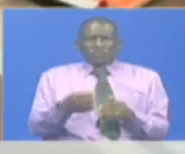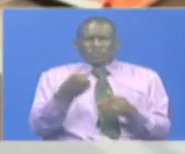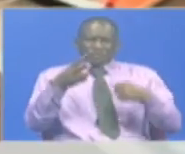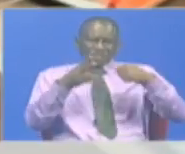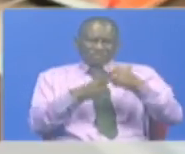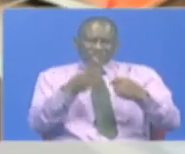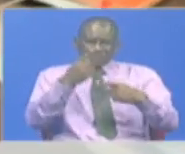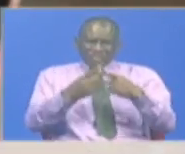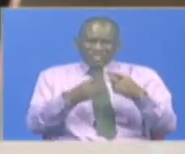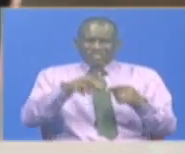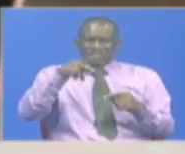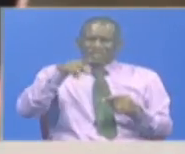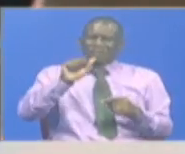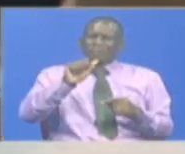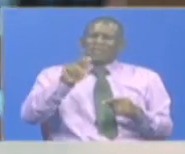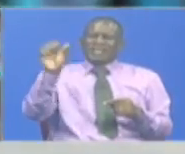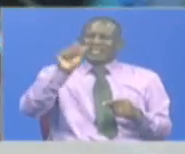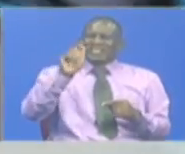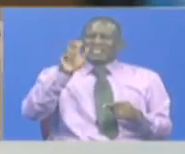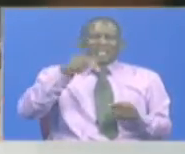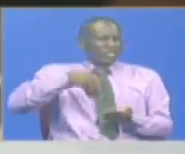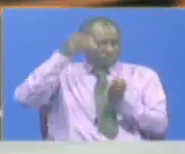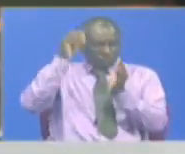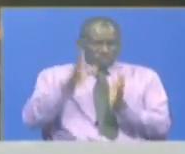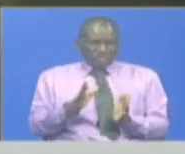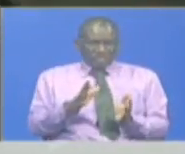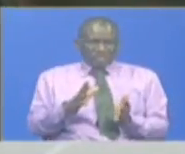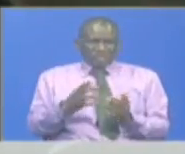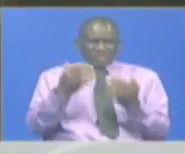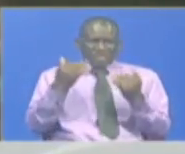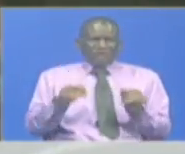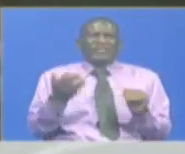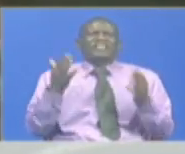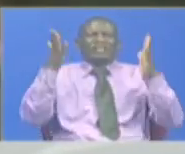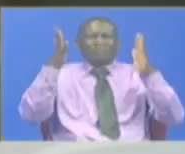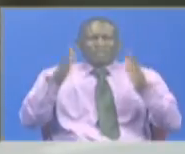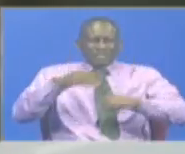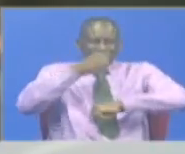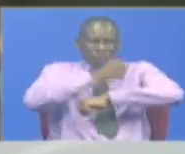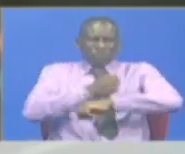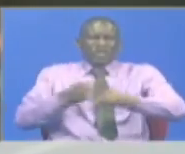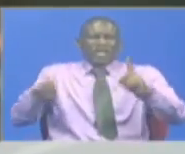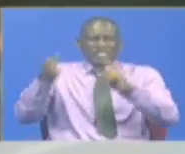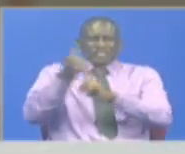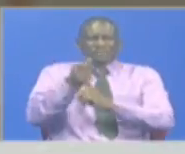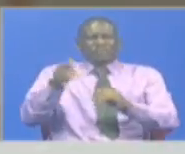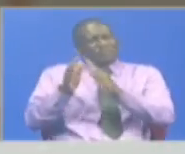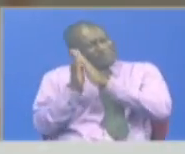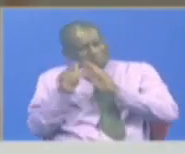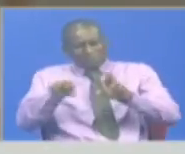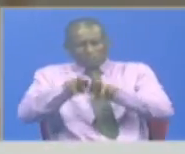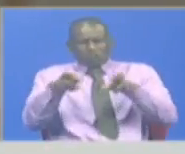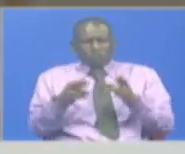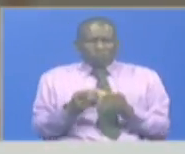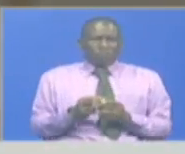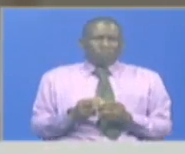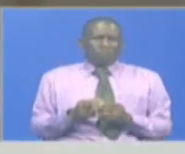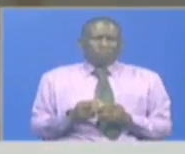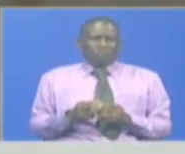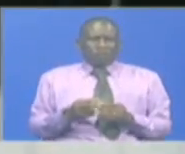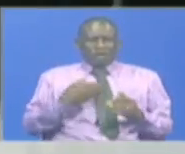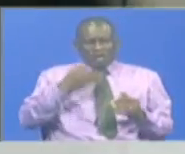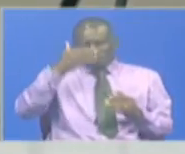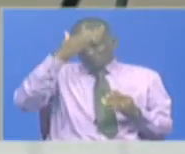27-year-old Pakistani student is instead celebrating her school achievement from her bedroom, donning her cap for a